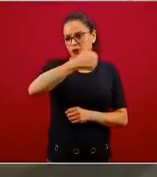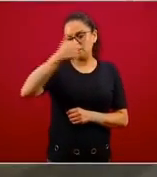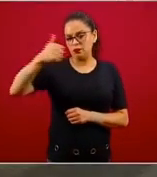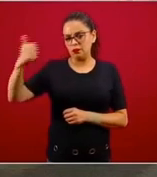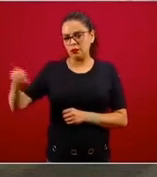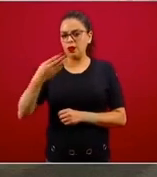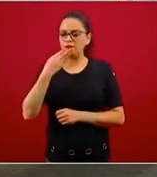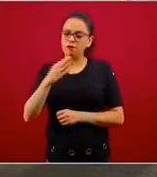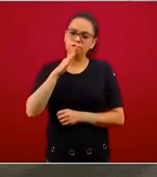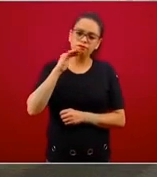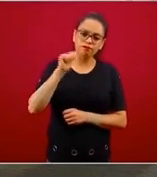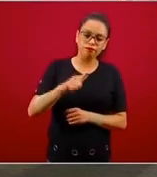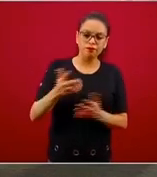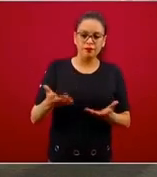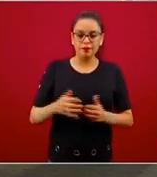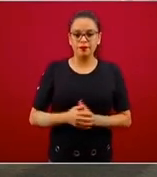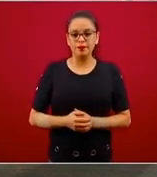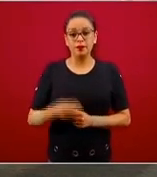good and bad opinions.